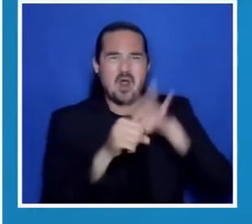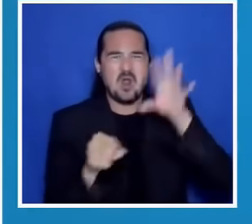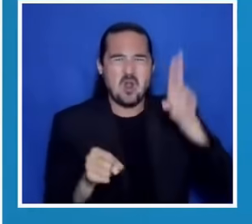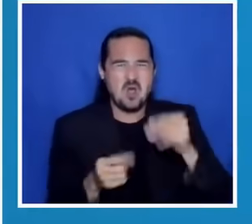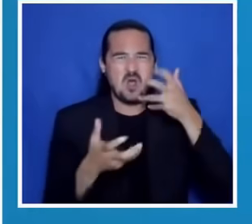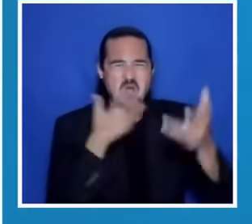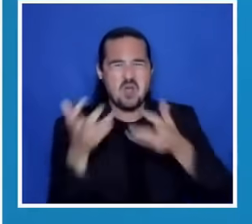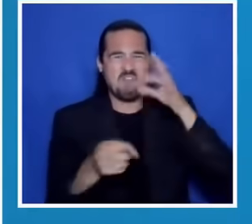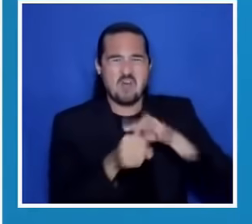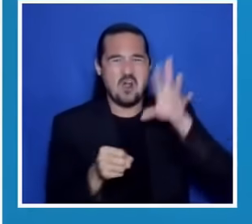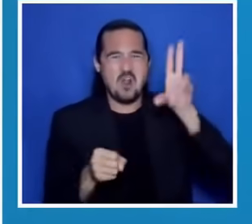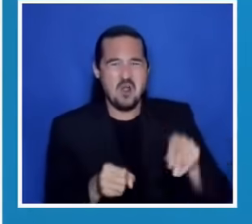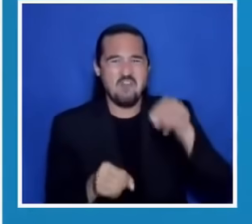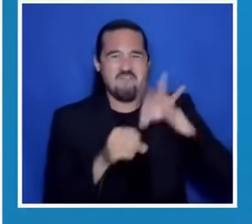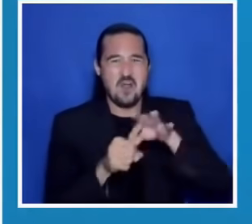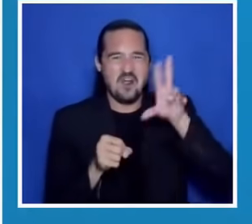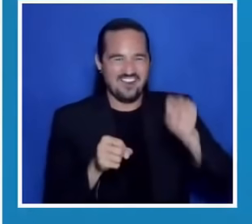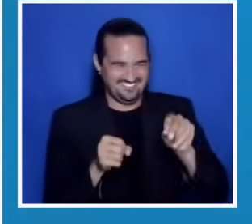it.